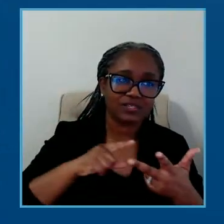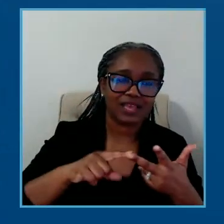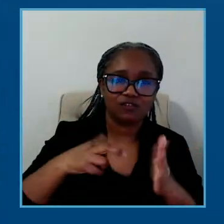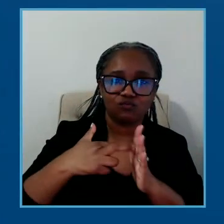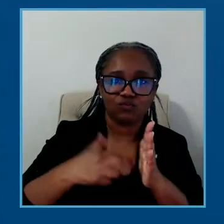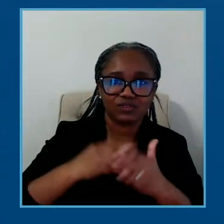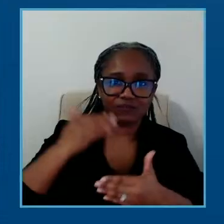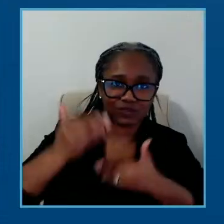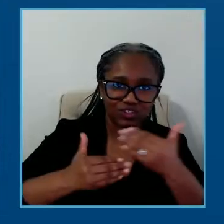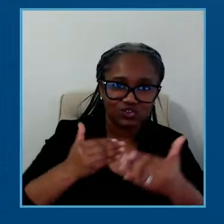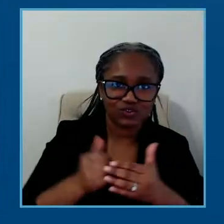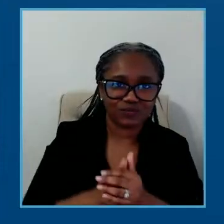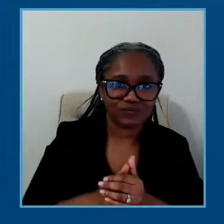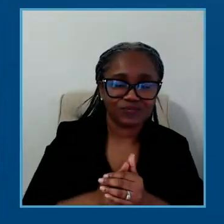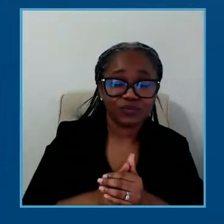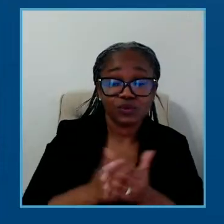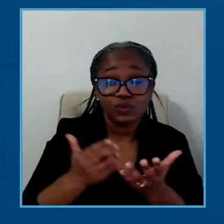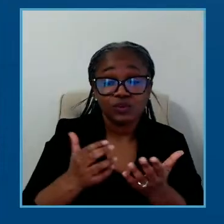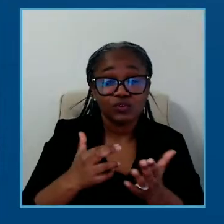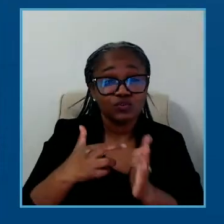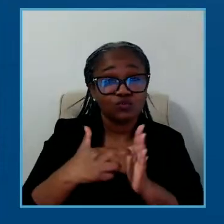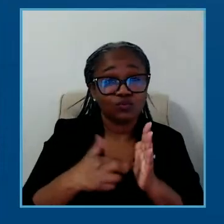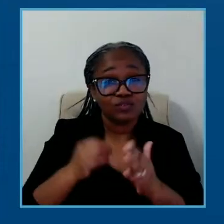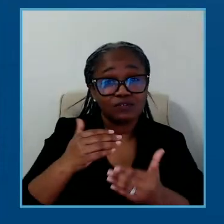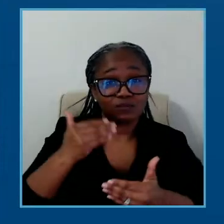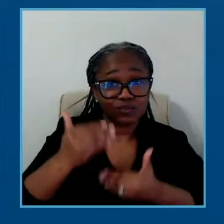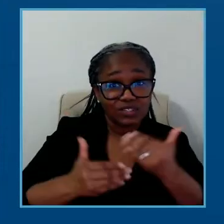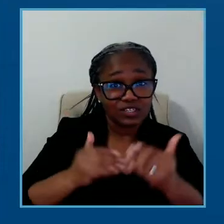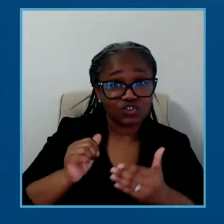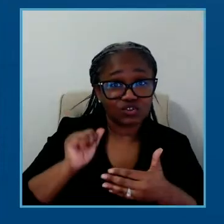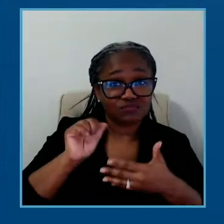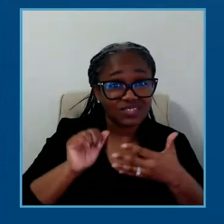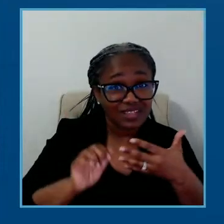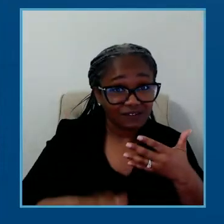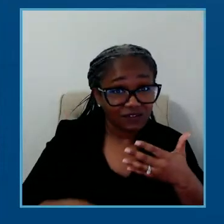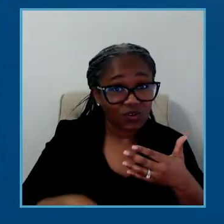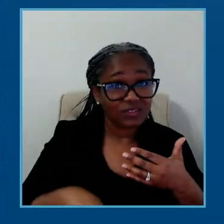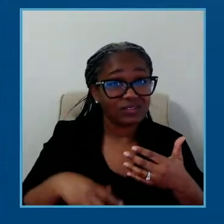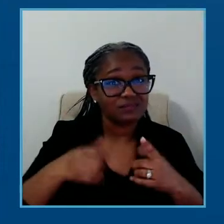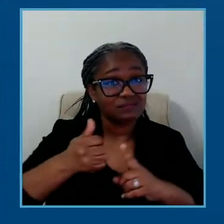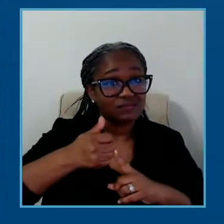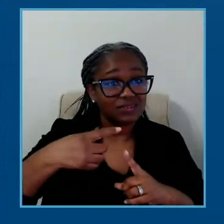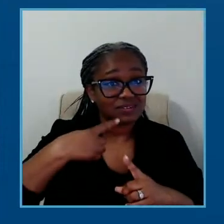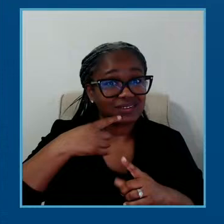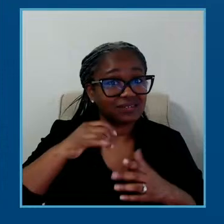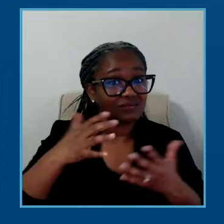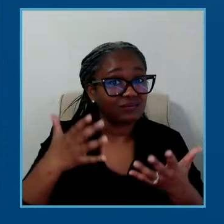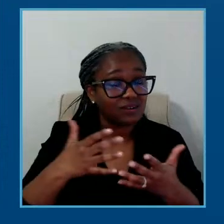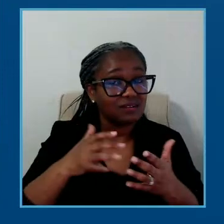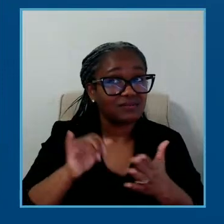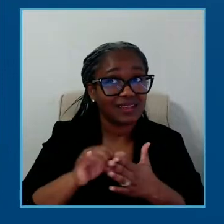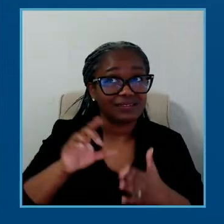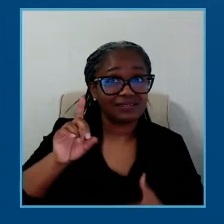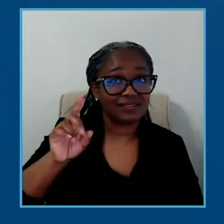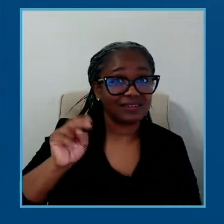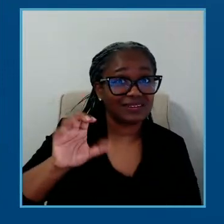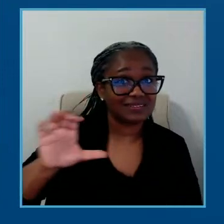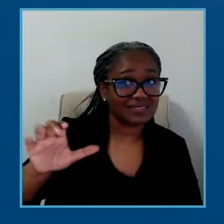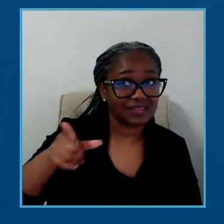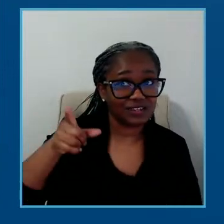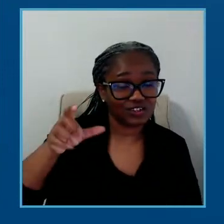of procedure set forth that the DNC chair should have the